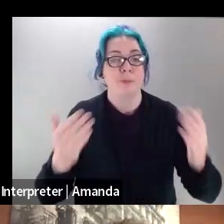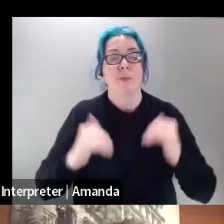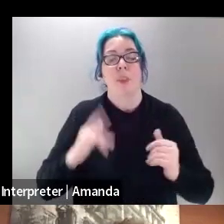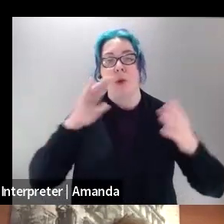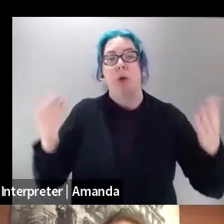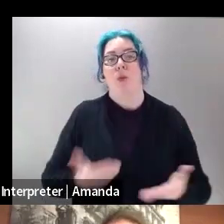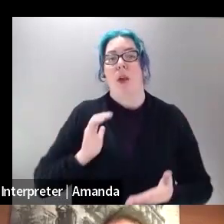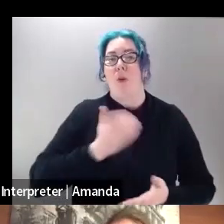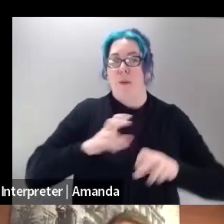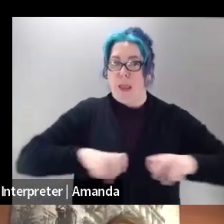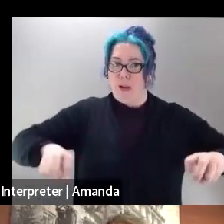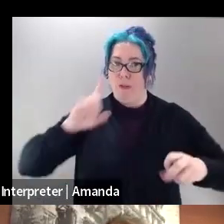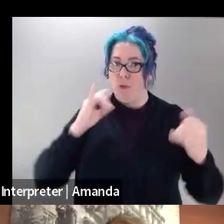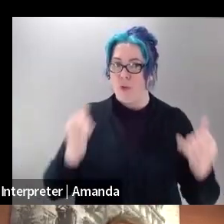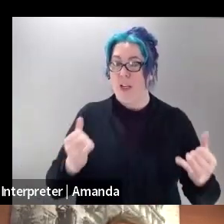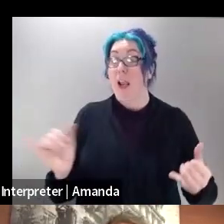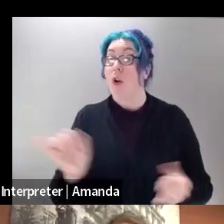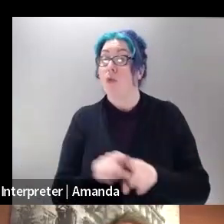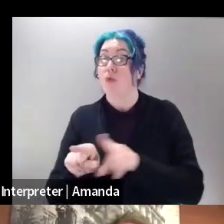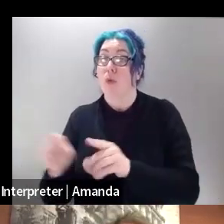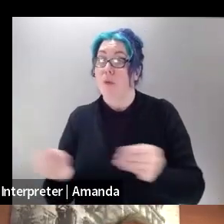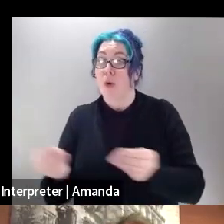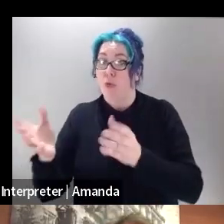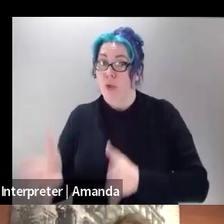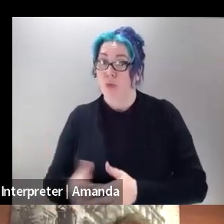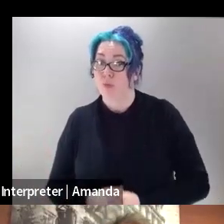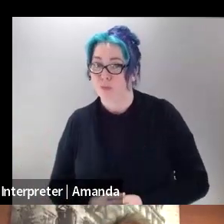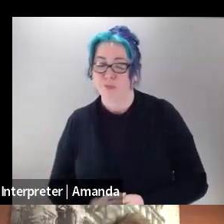for today. First of all,